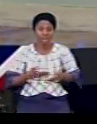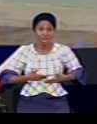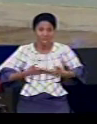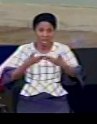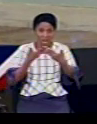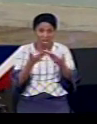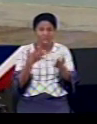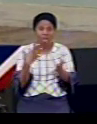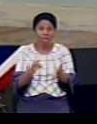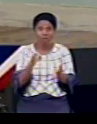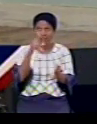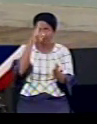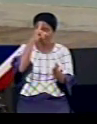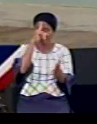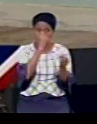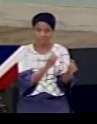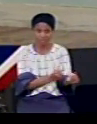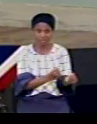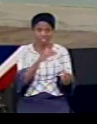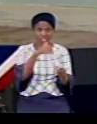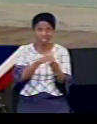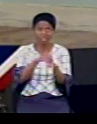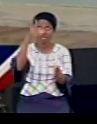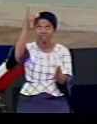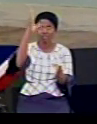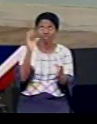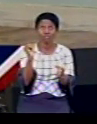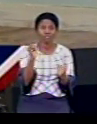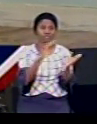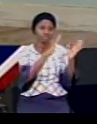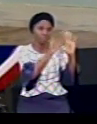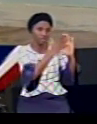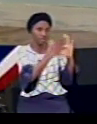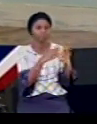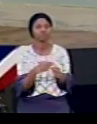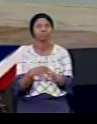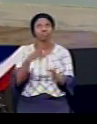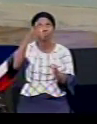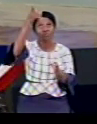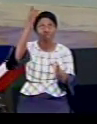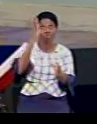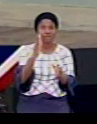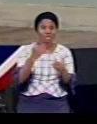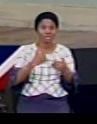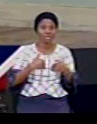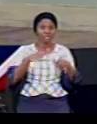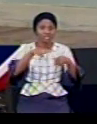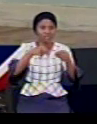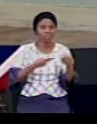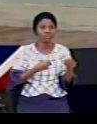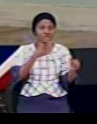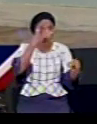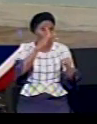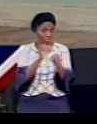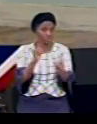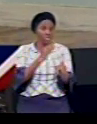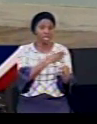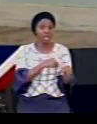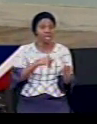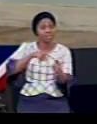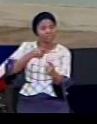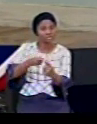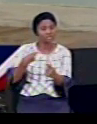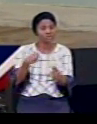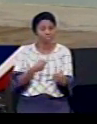presence. The Lord has given us promises. And then we come to the presence of the Lord. And